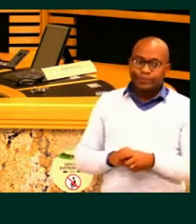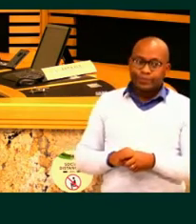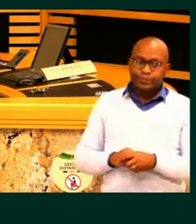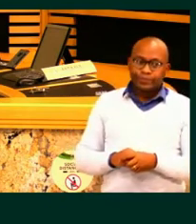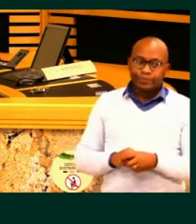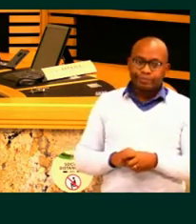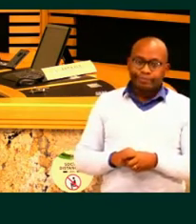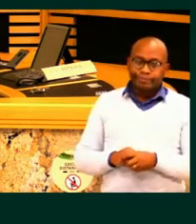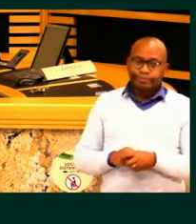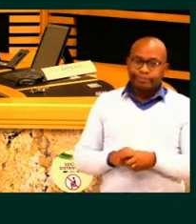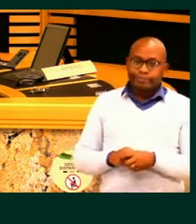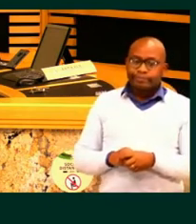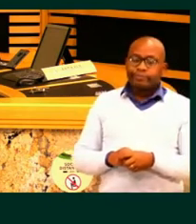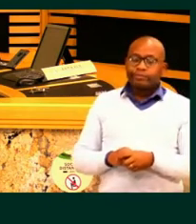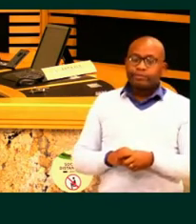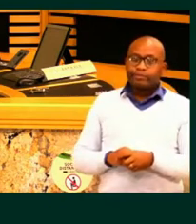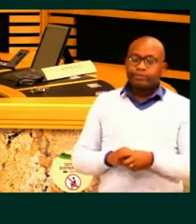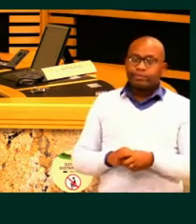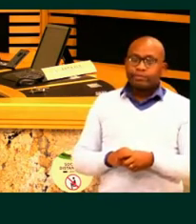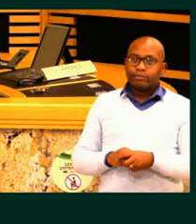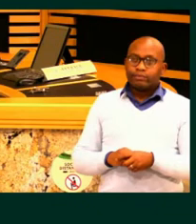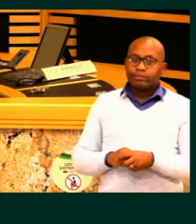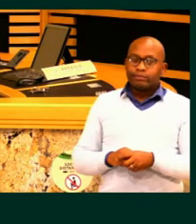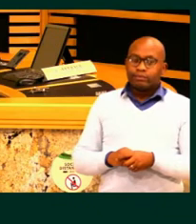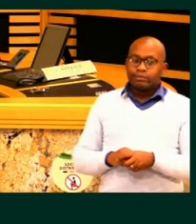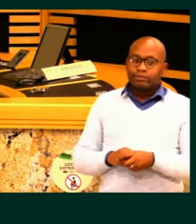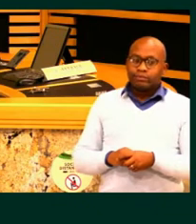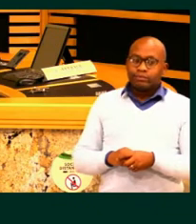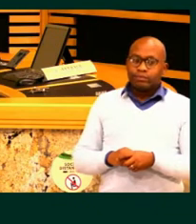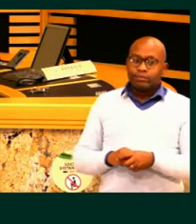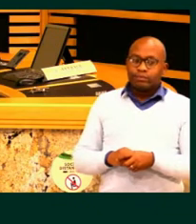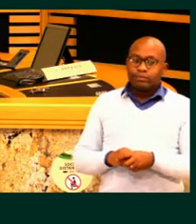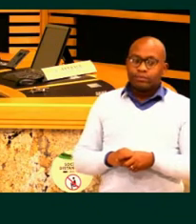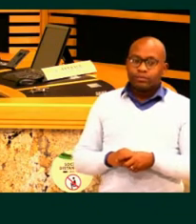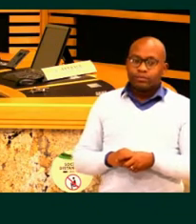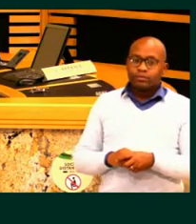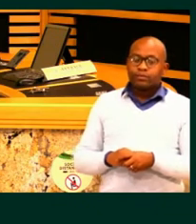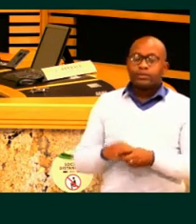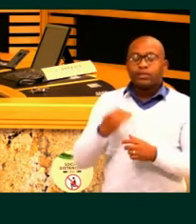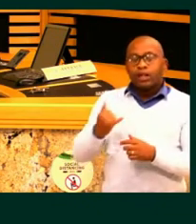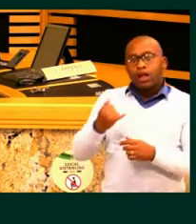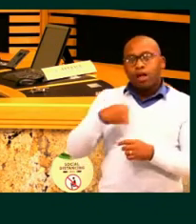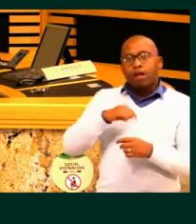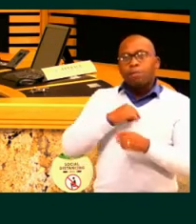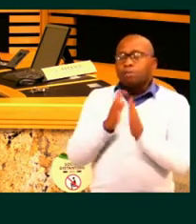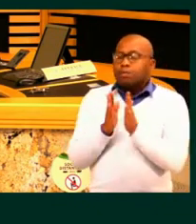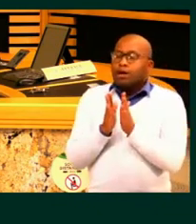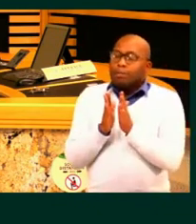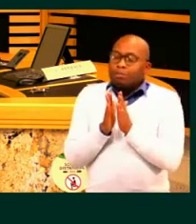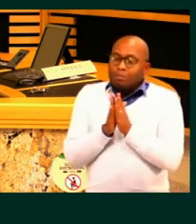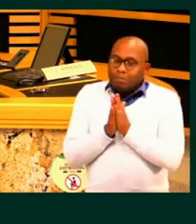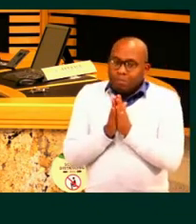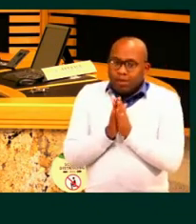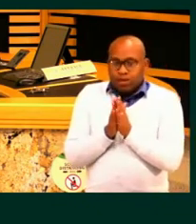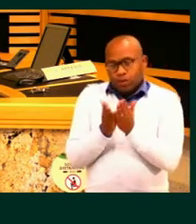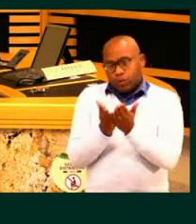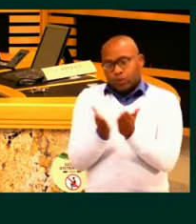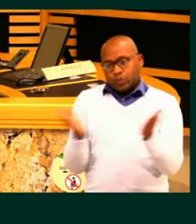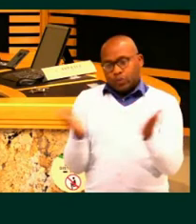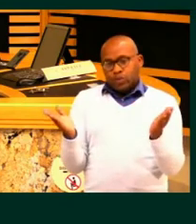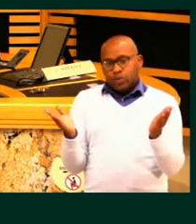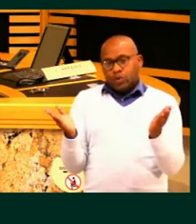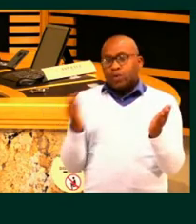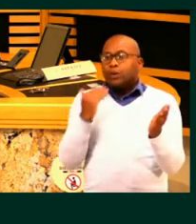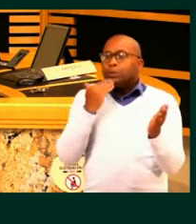ideas honorable speaker I'm appealing to my colleagues today that we're not playing politics